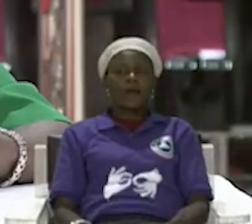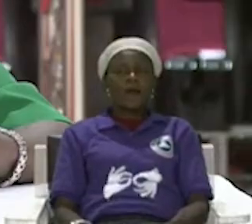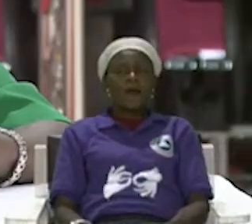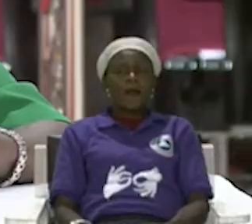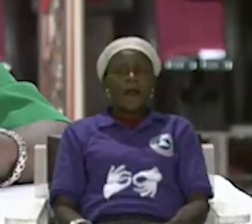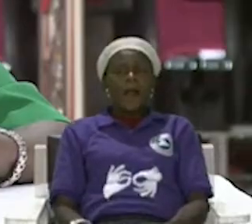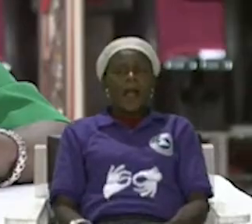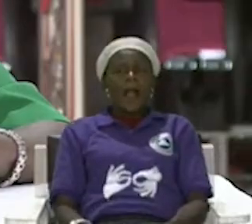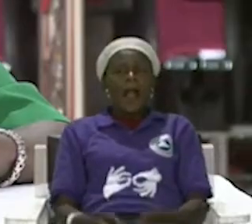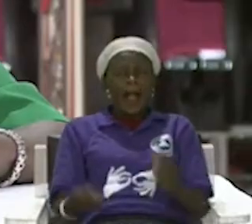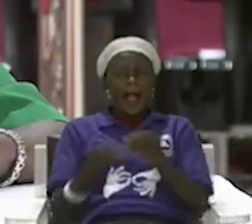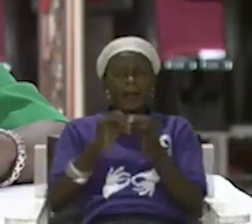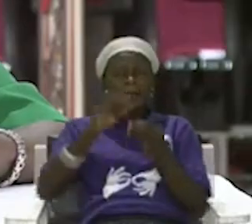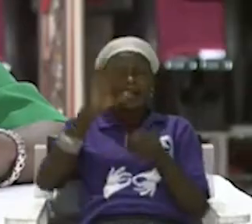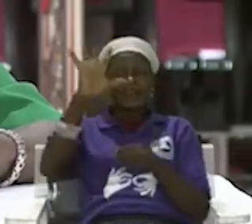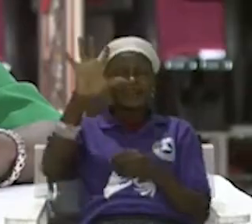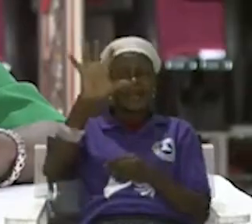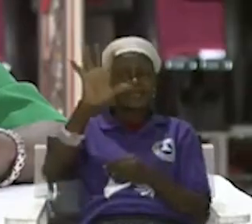Number